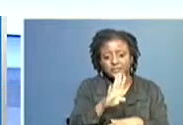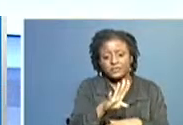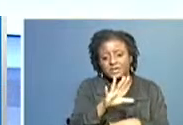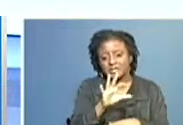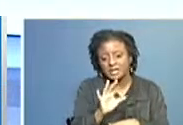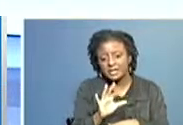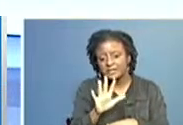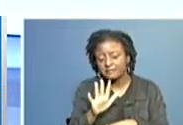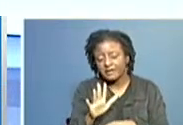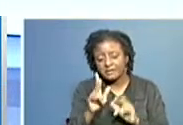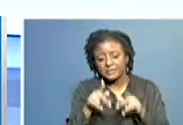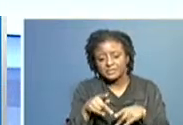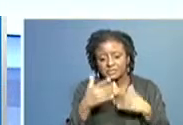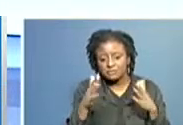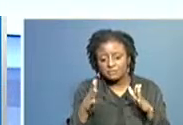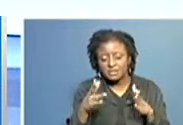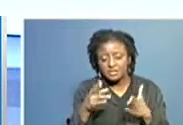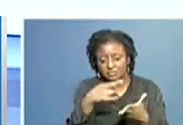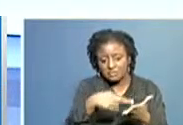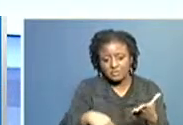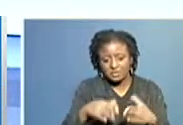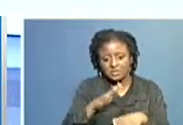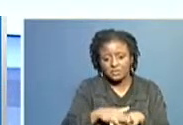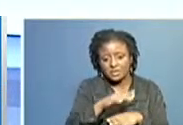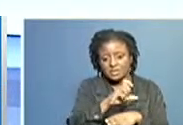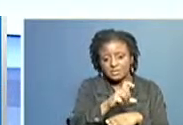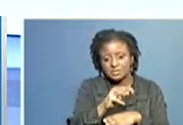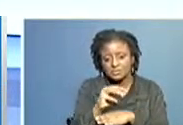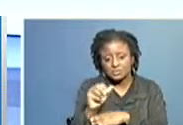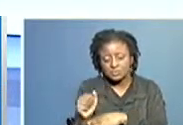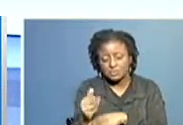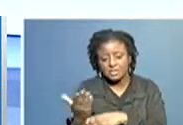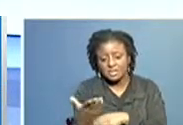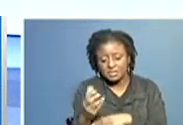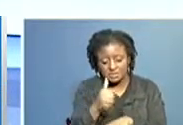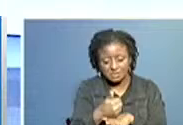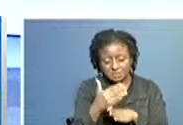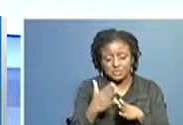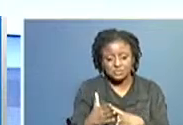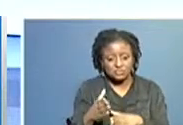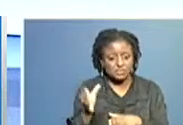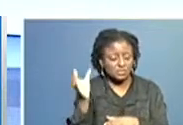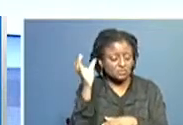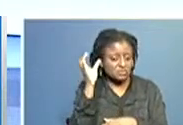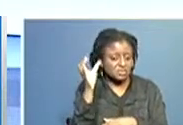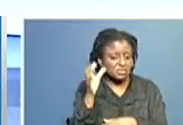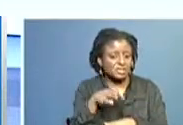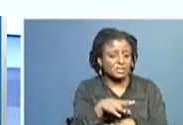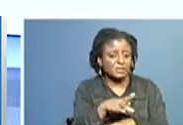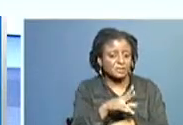been recorded on the island of Exuma. Here's Administrator Christian Palacios.